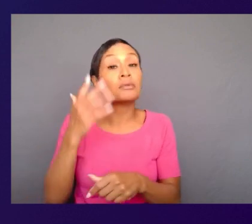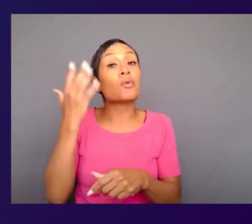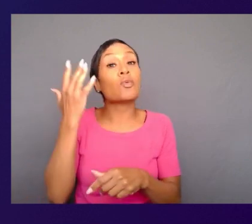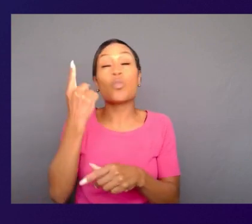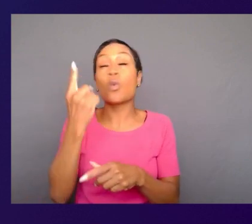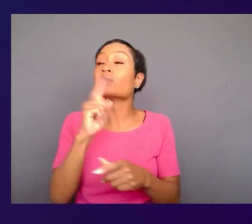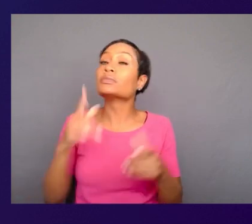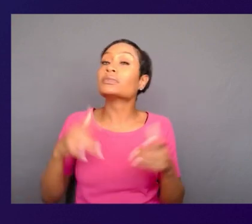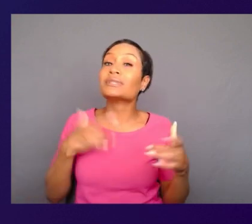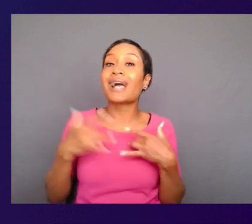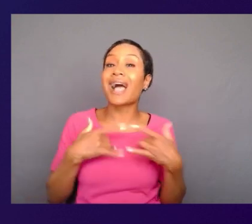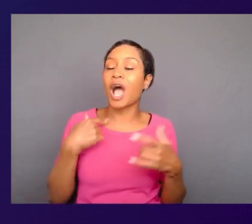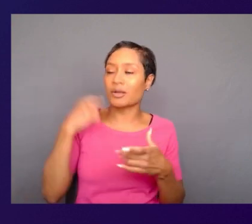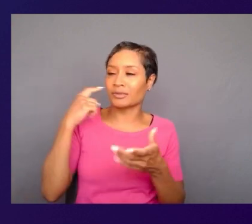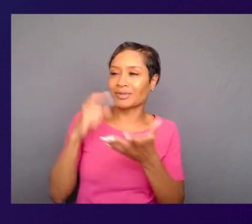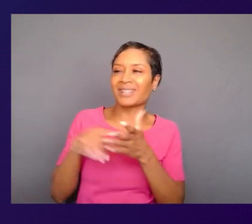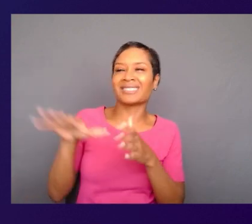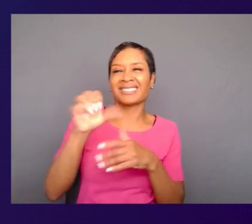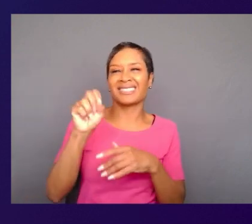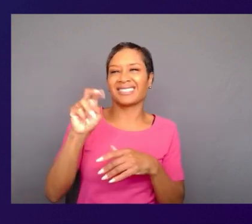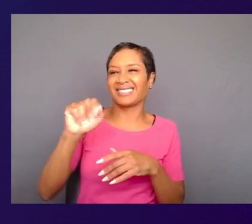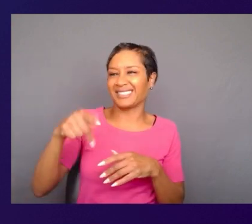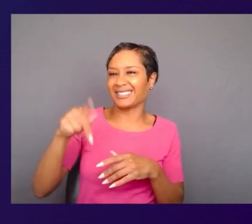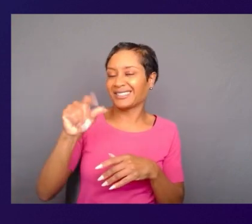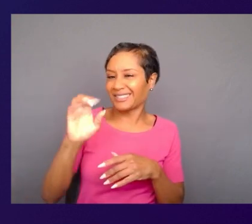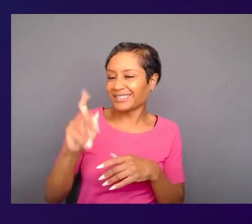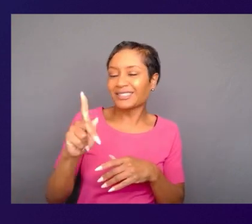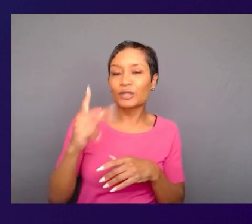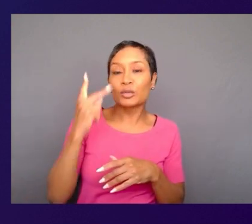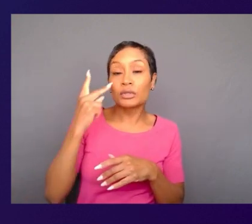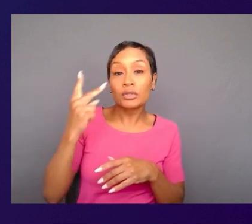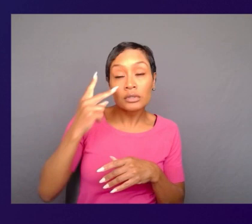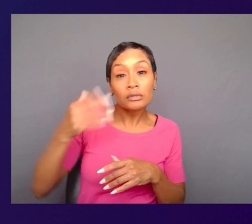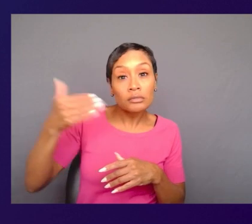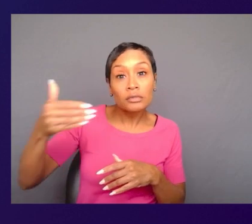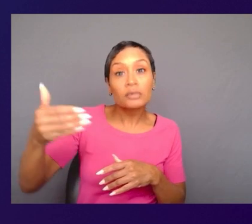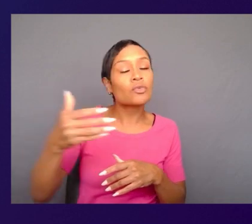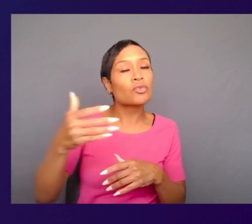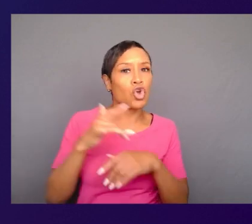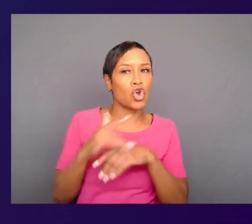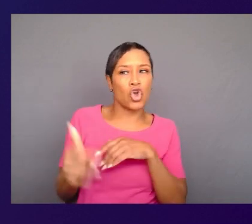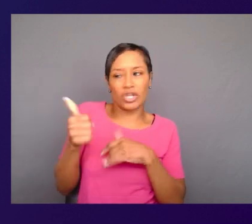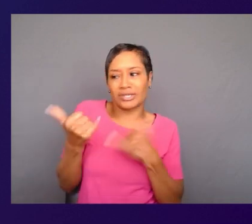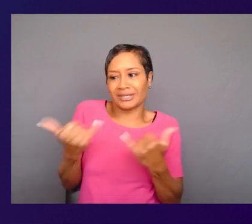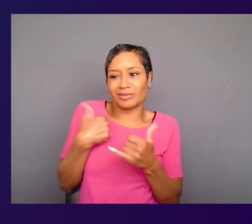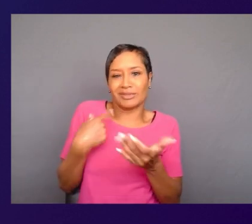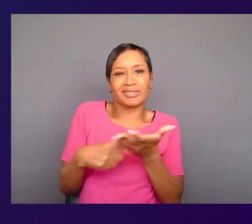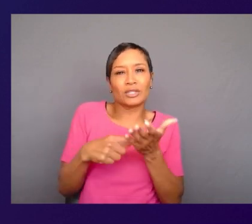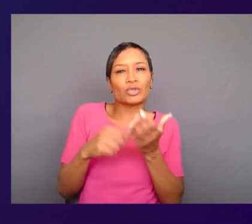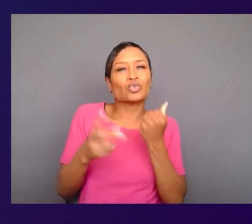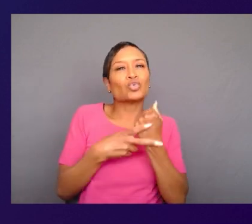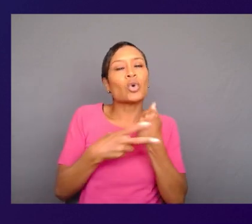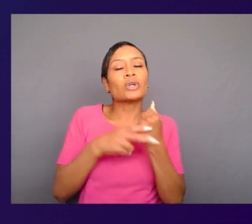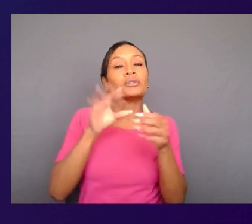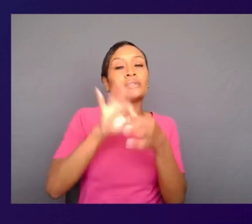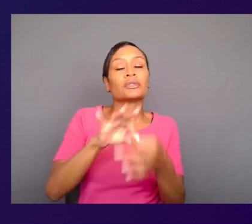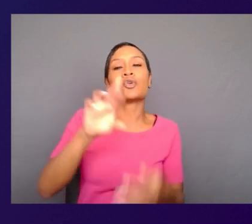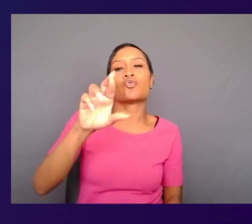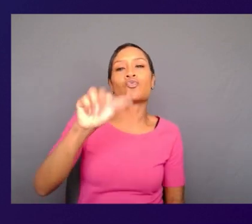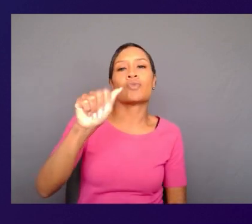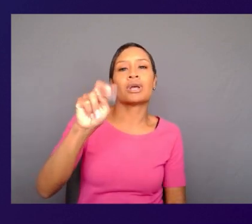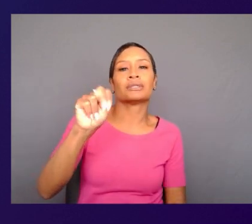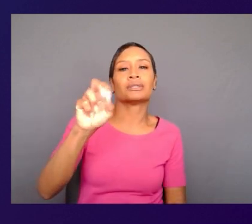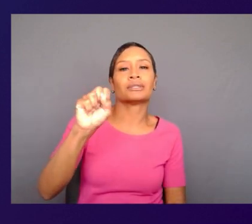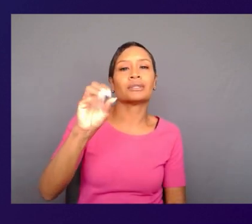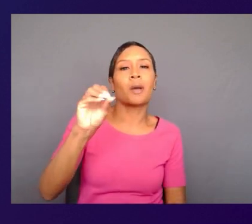use cases we're seeing around SnapLock as well is we talked earlier today as part of Storage Day around ransomware protection and customers looking to